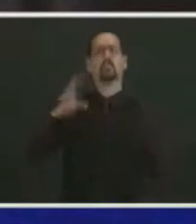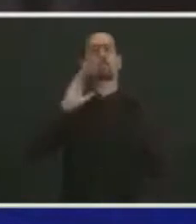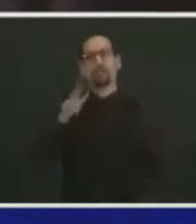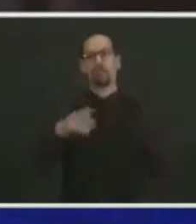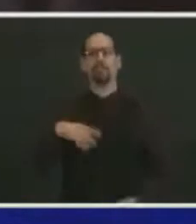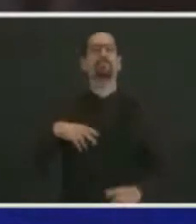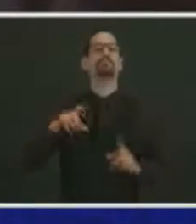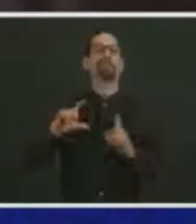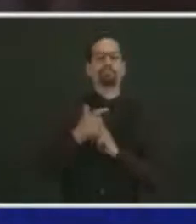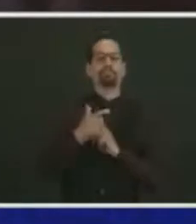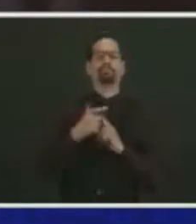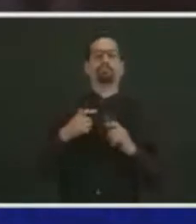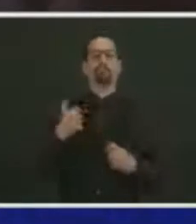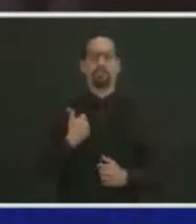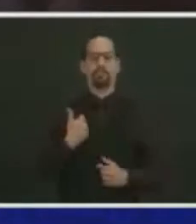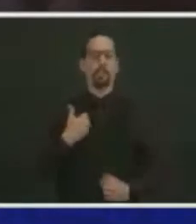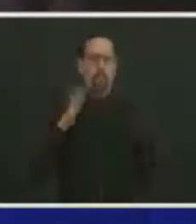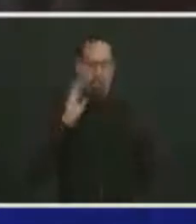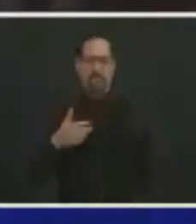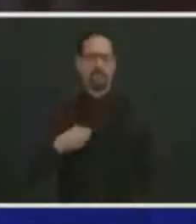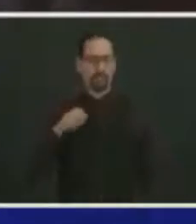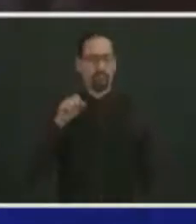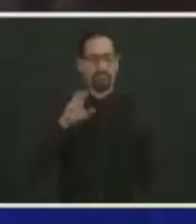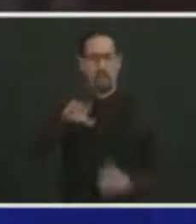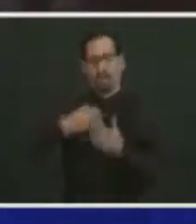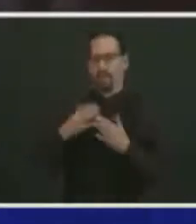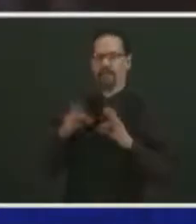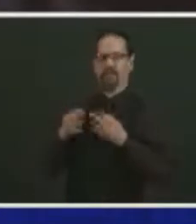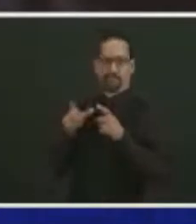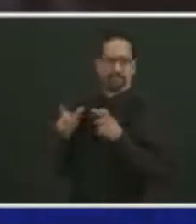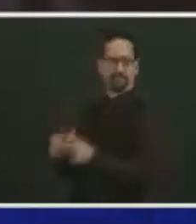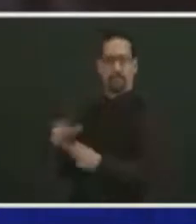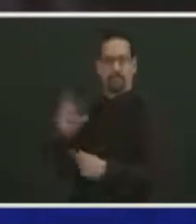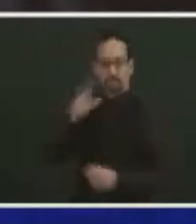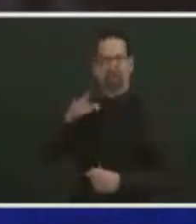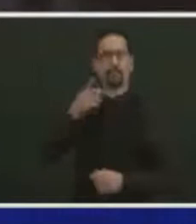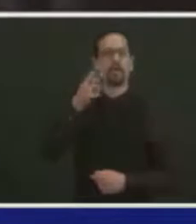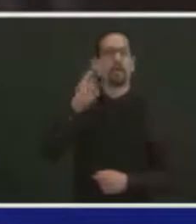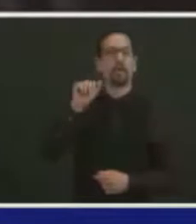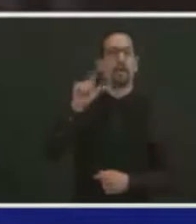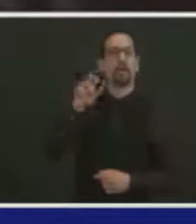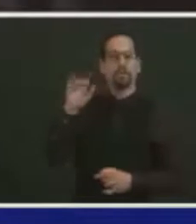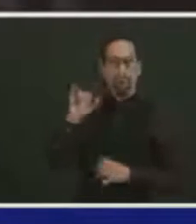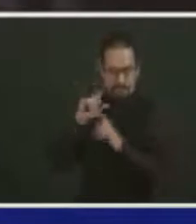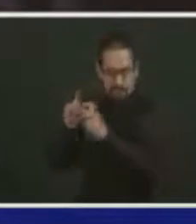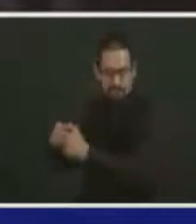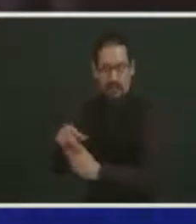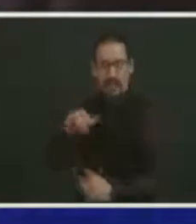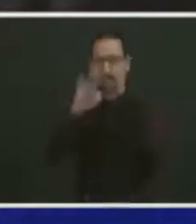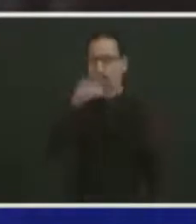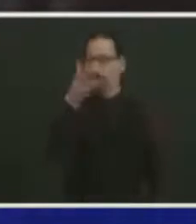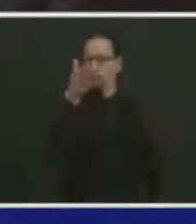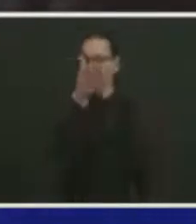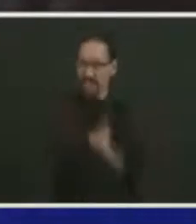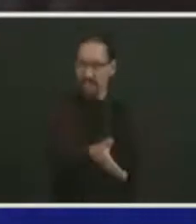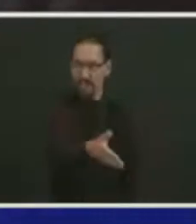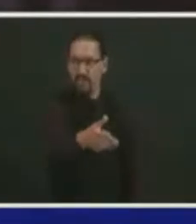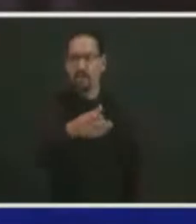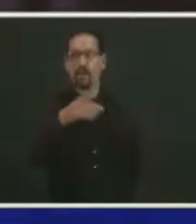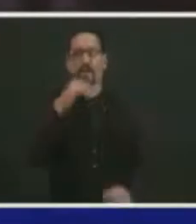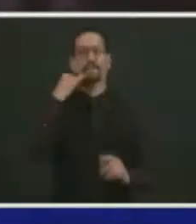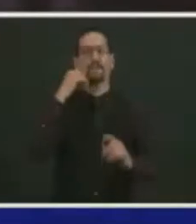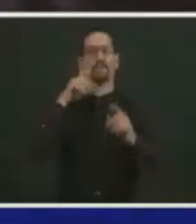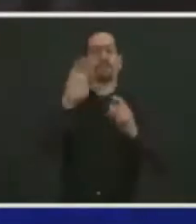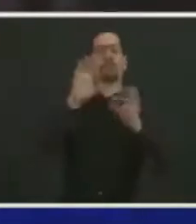say if you were there and if you have folks in your family who are sick or older or vulnerable, please exercise